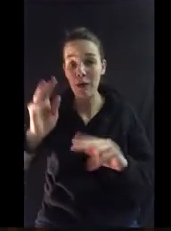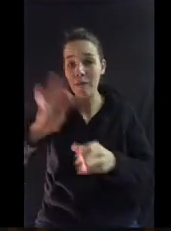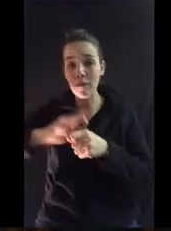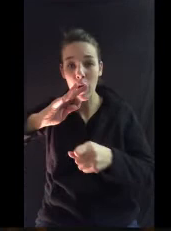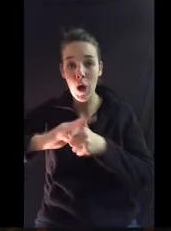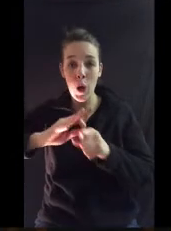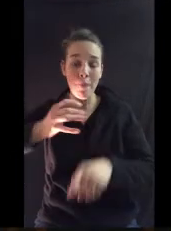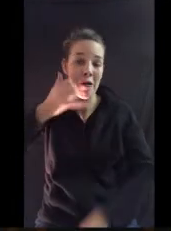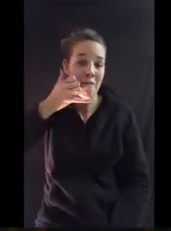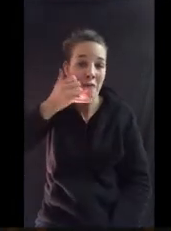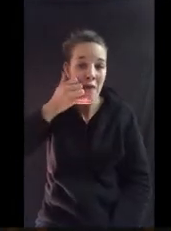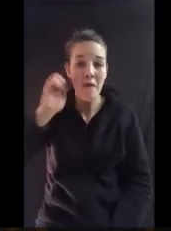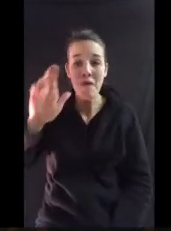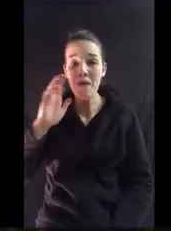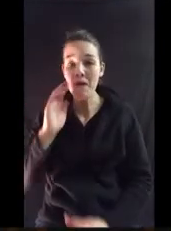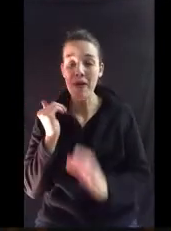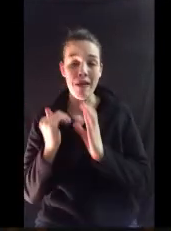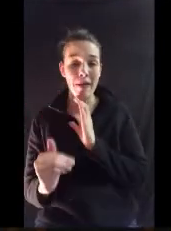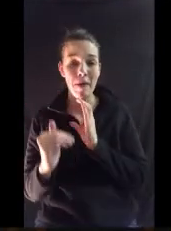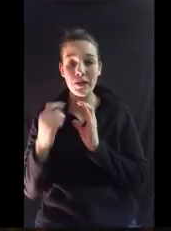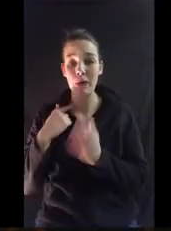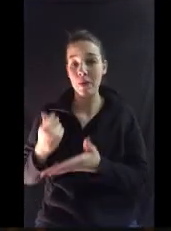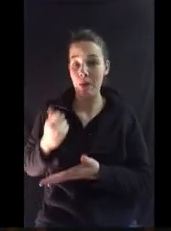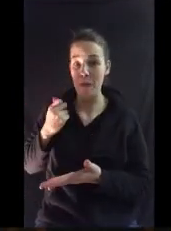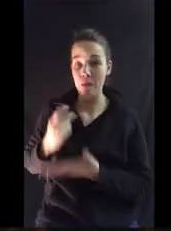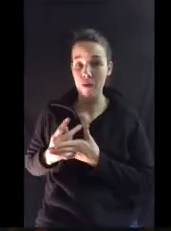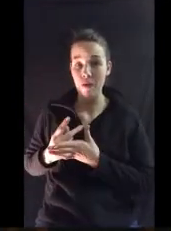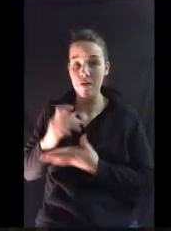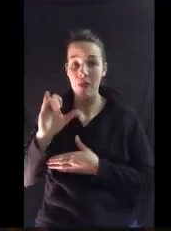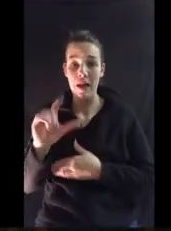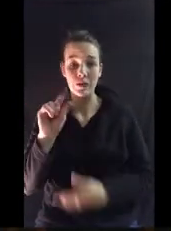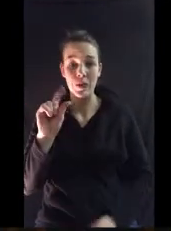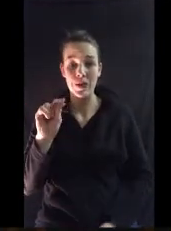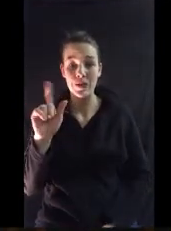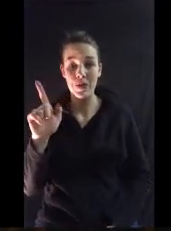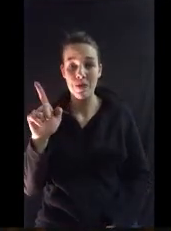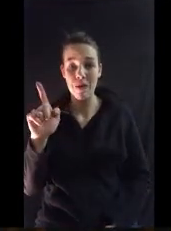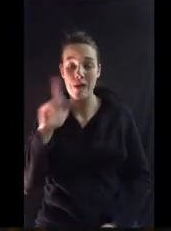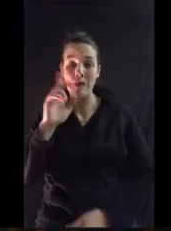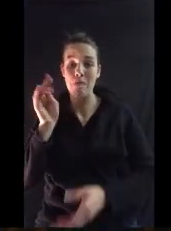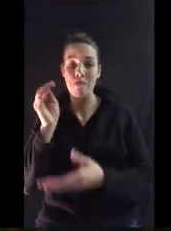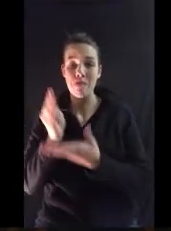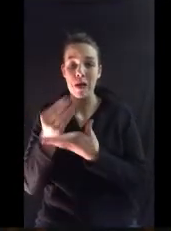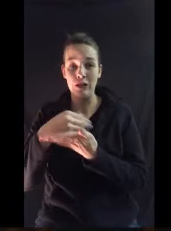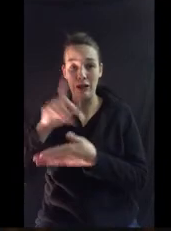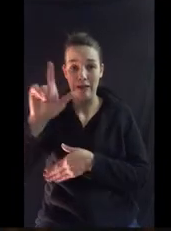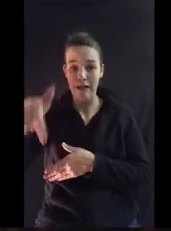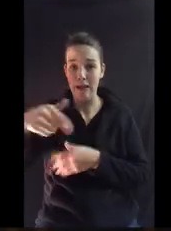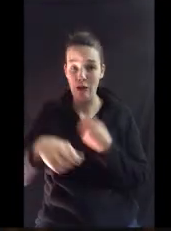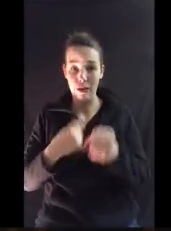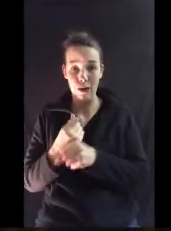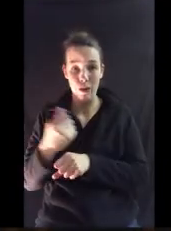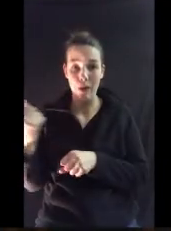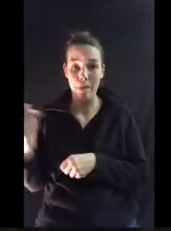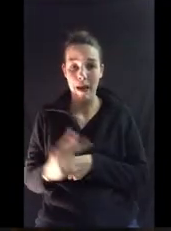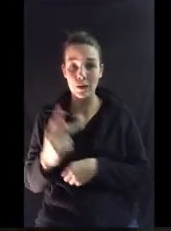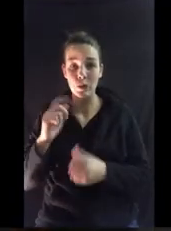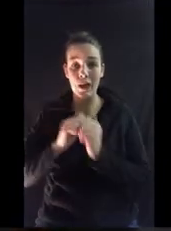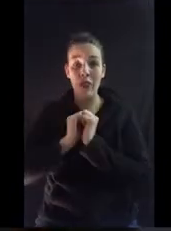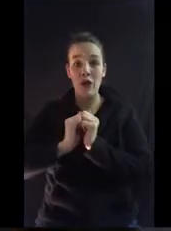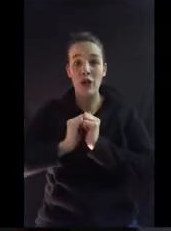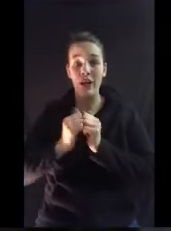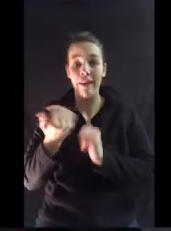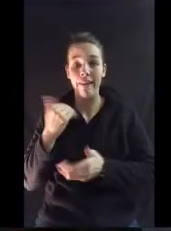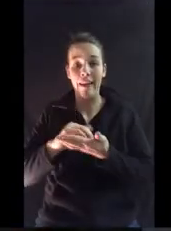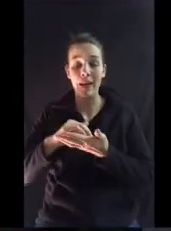we're going to be asking people to vote either by phone or by email so that we can approve our 2021 budget. Later in the year, when we can be